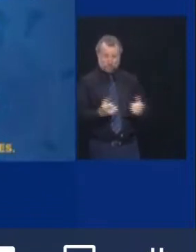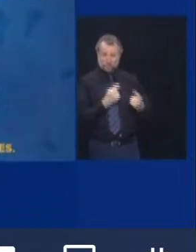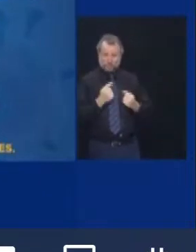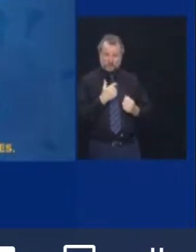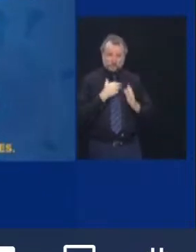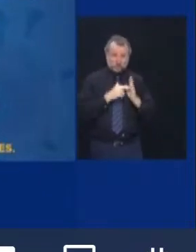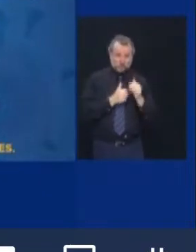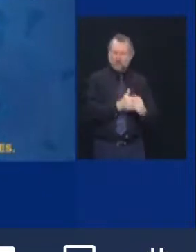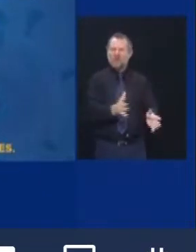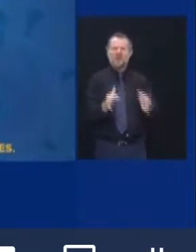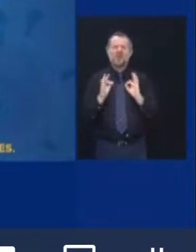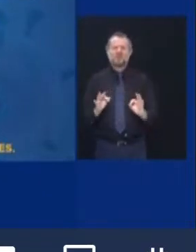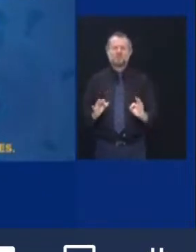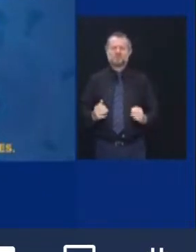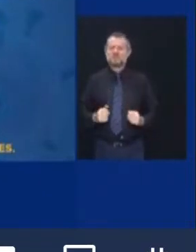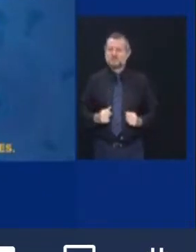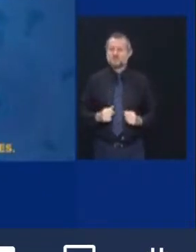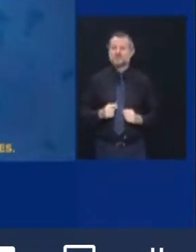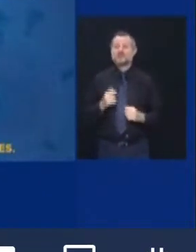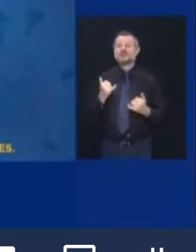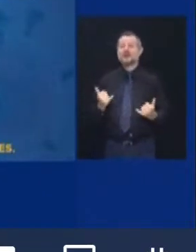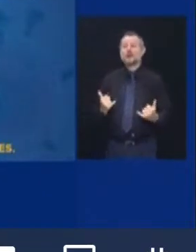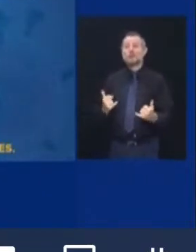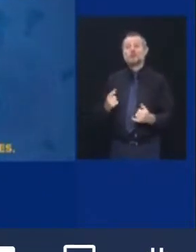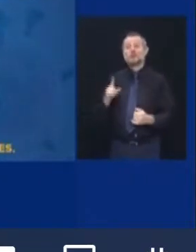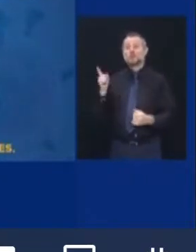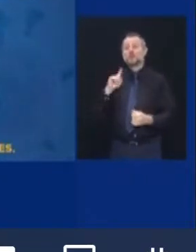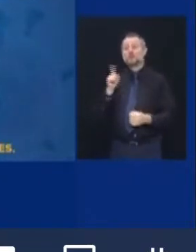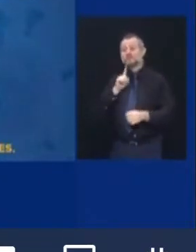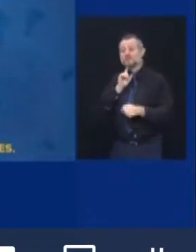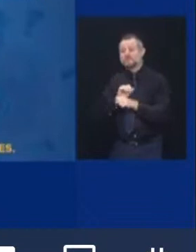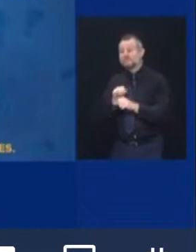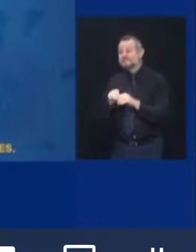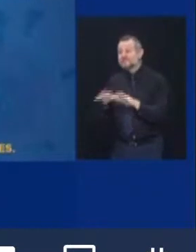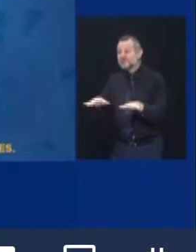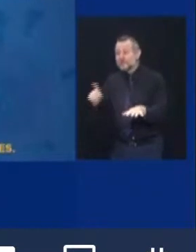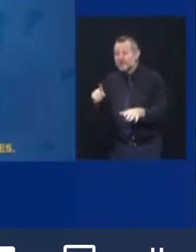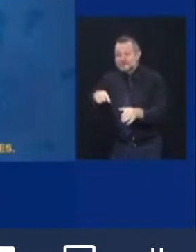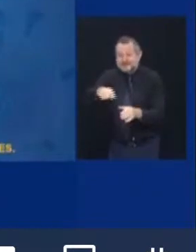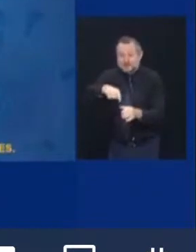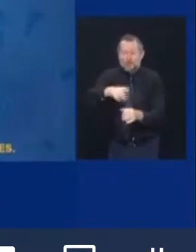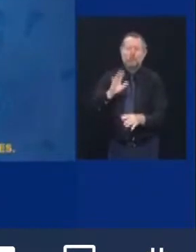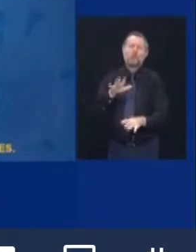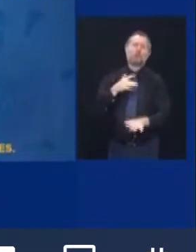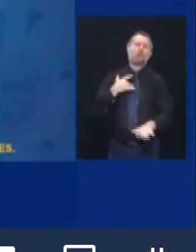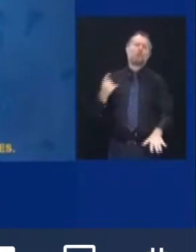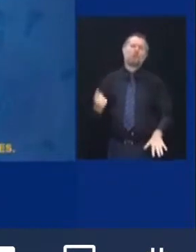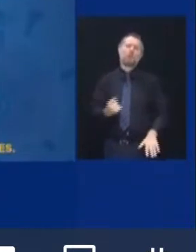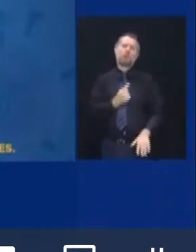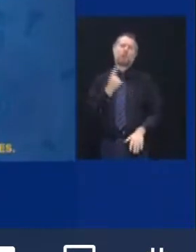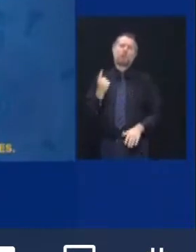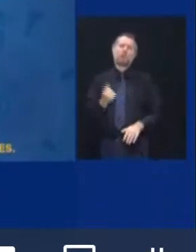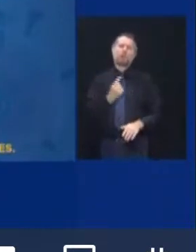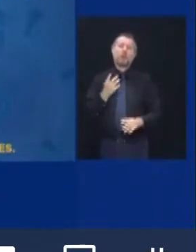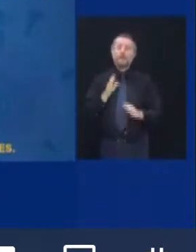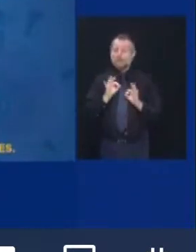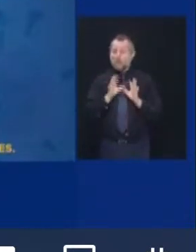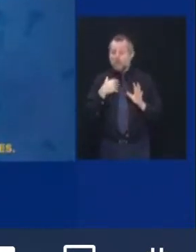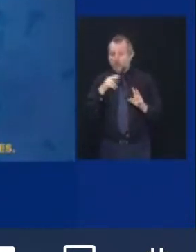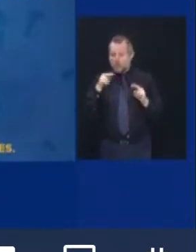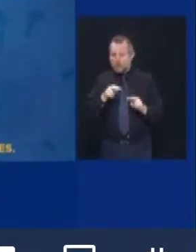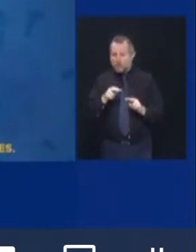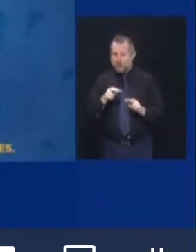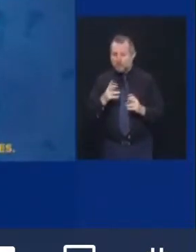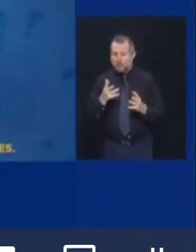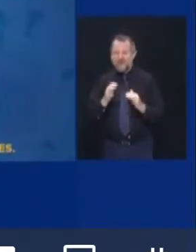the situations where the virus spreads. It's always a lack of compliance, frankly, a lack